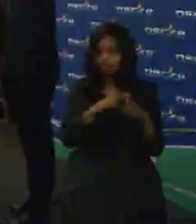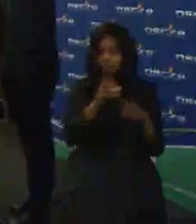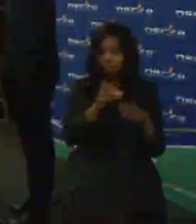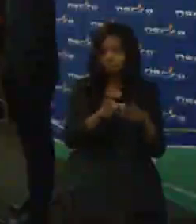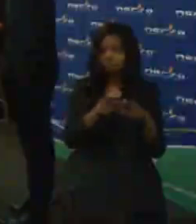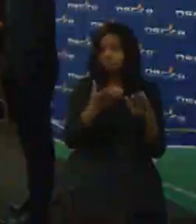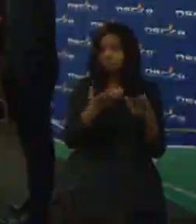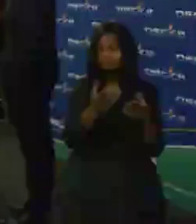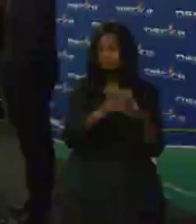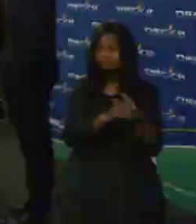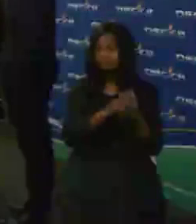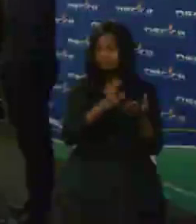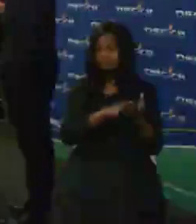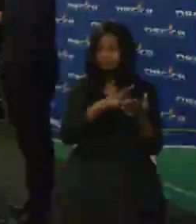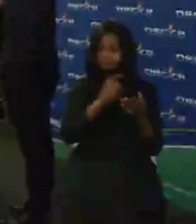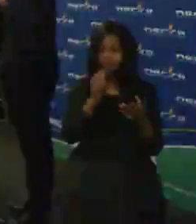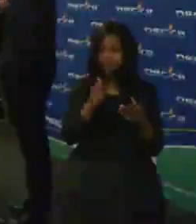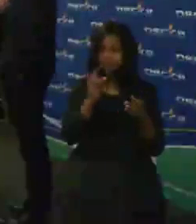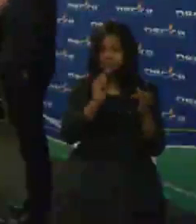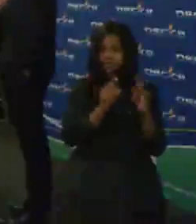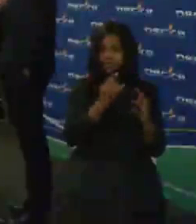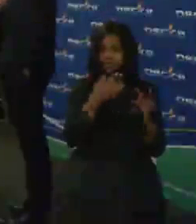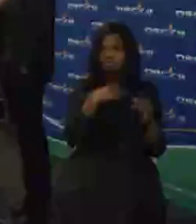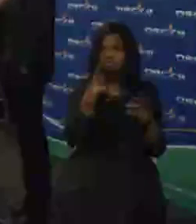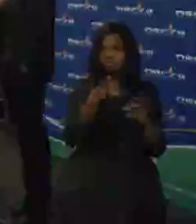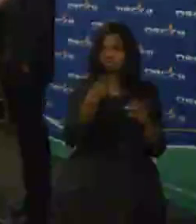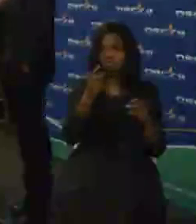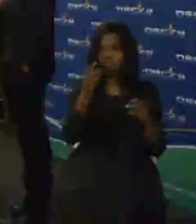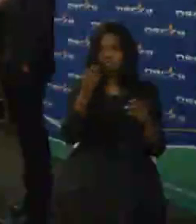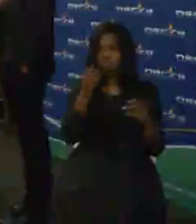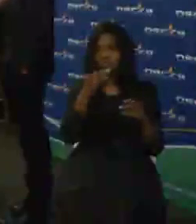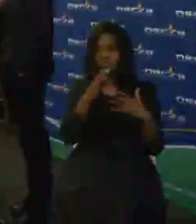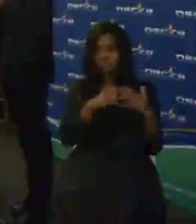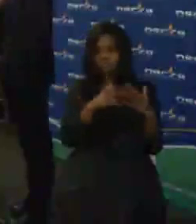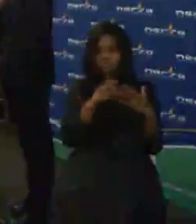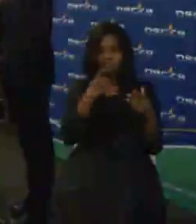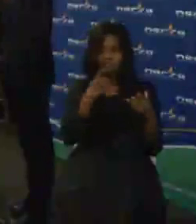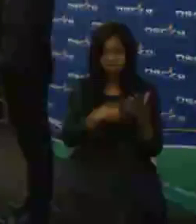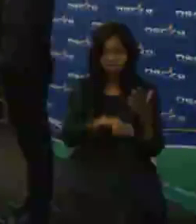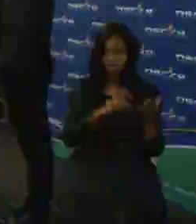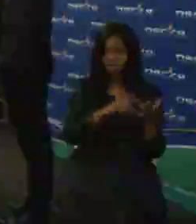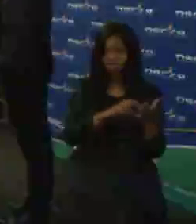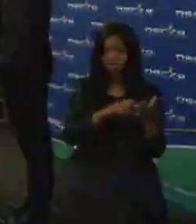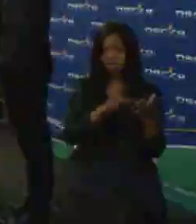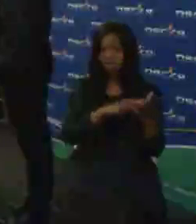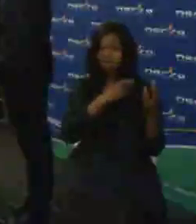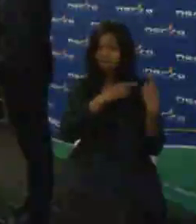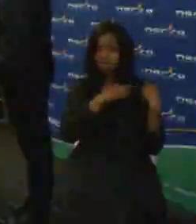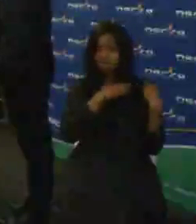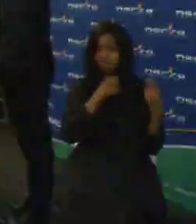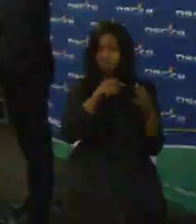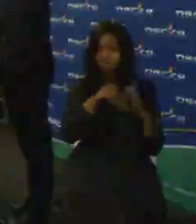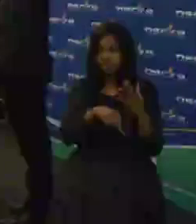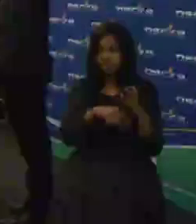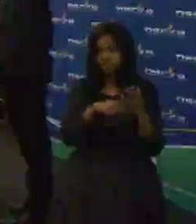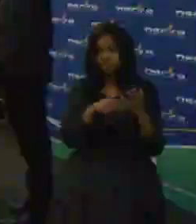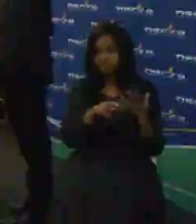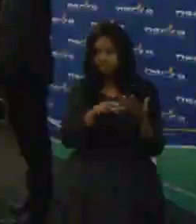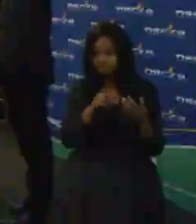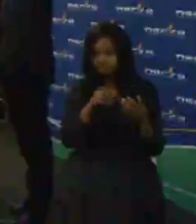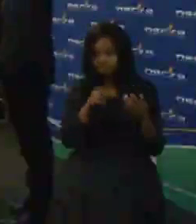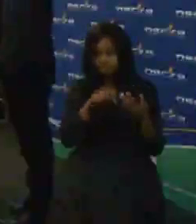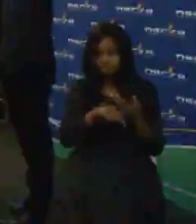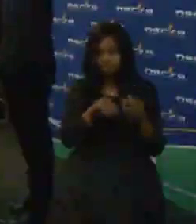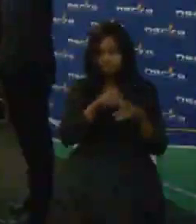that client base and pay the city. And we assume the risk for any defaulted debt and are responsible for downstream supply from the LT